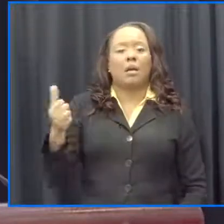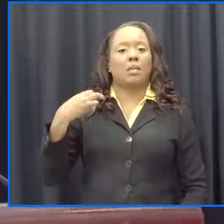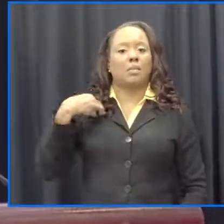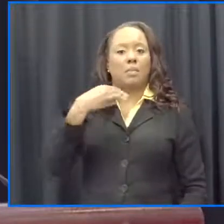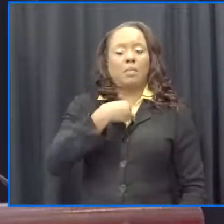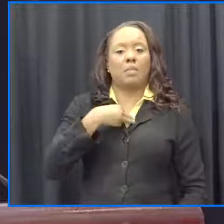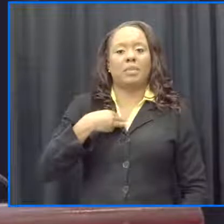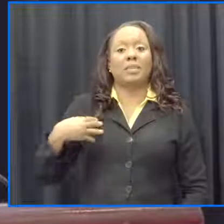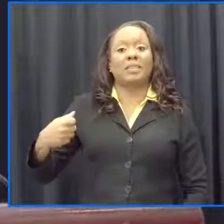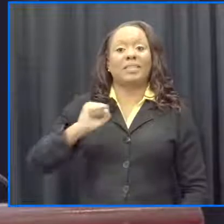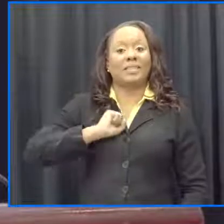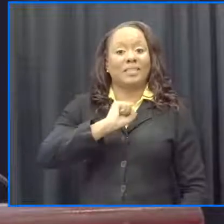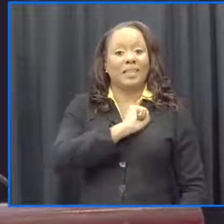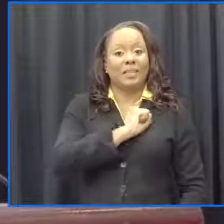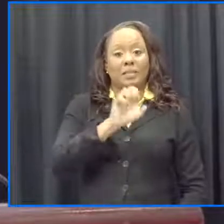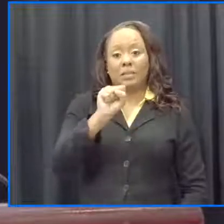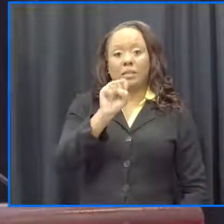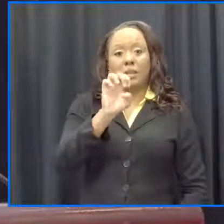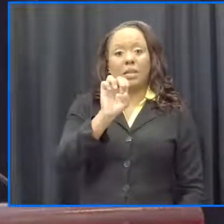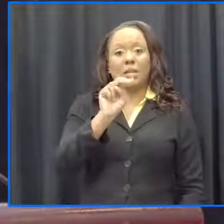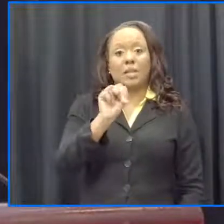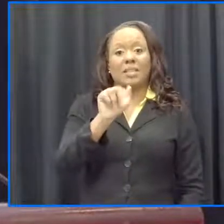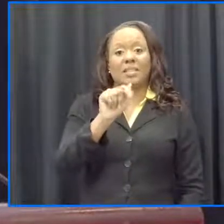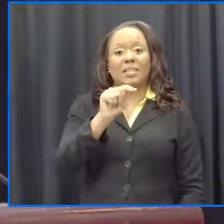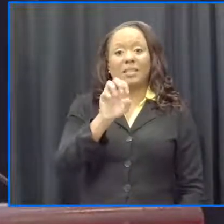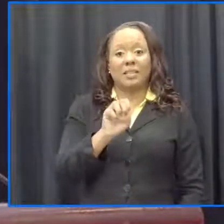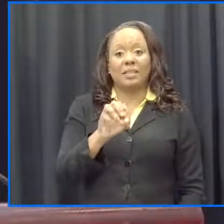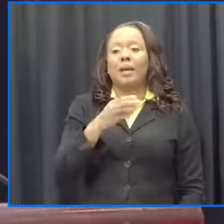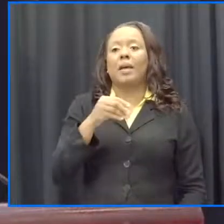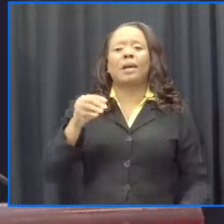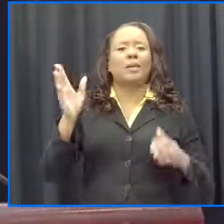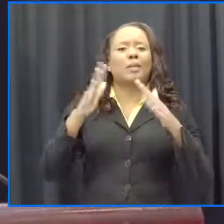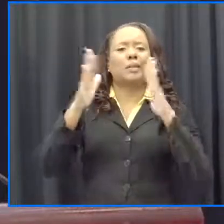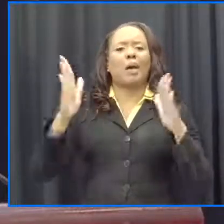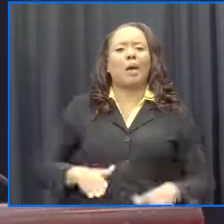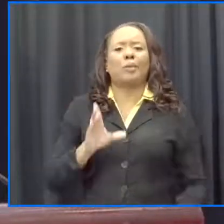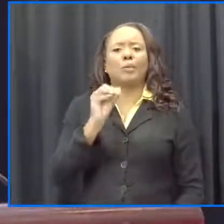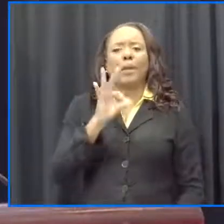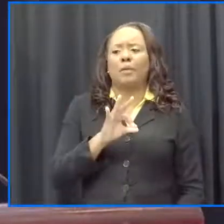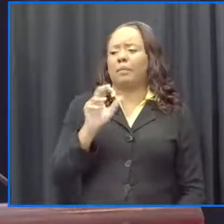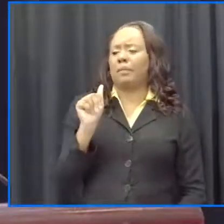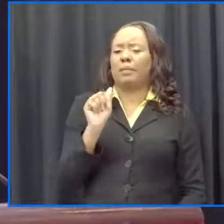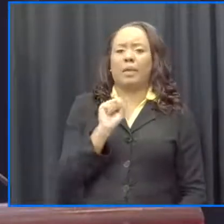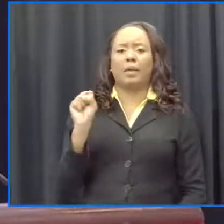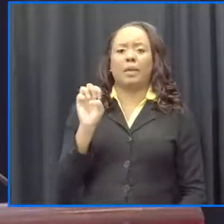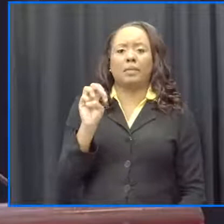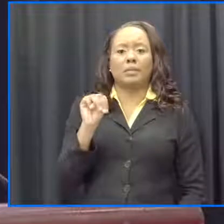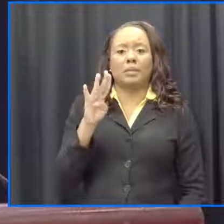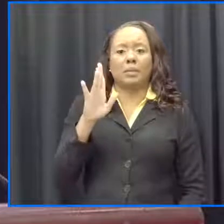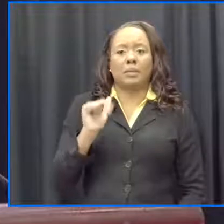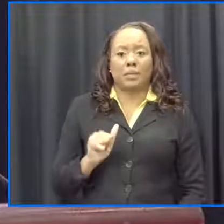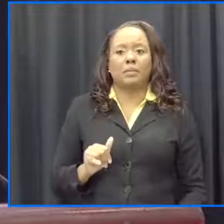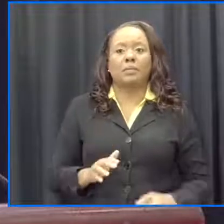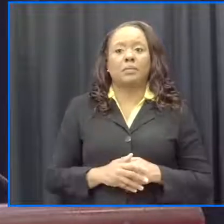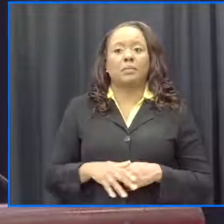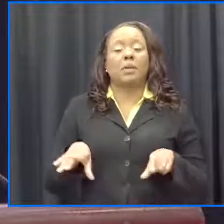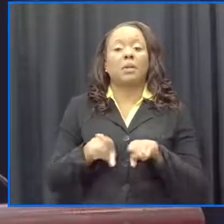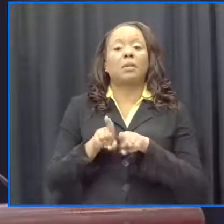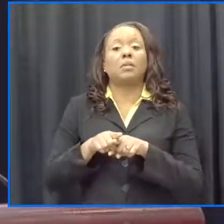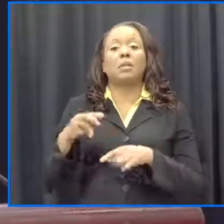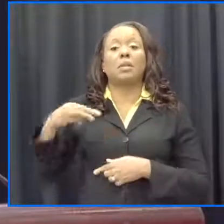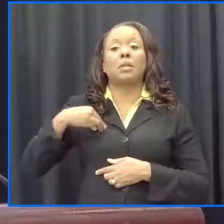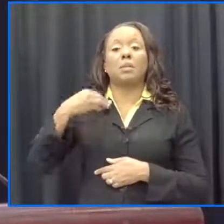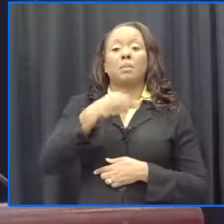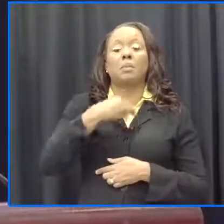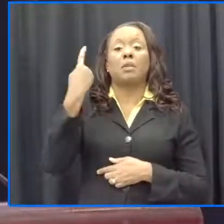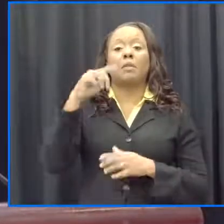other members of the Senate and the House of Assembly, Sir Richard Cheltenham, Chairman, Mr. Justice Christopher